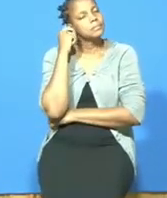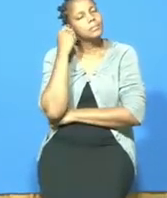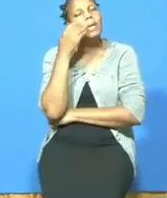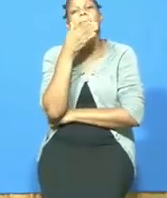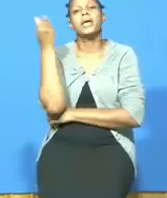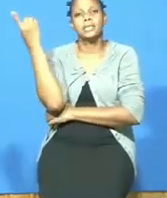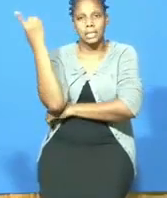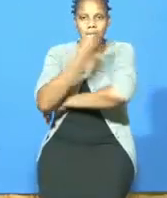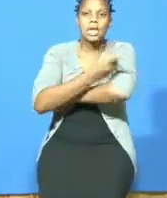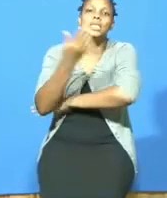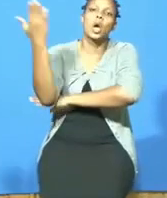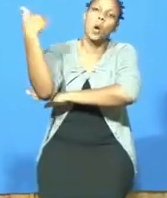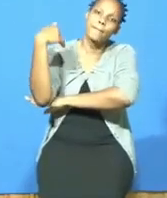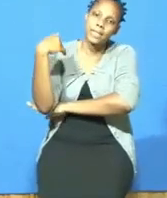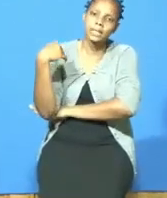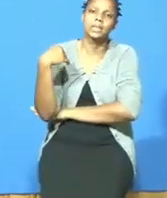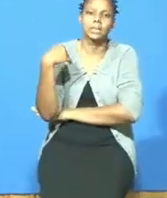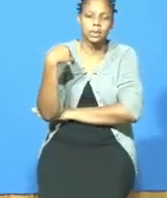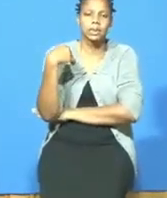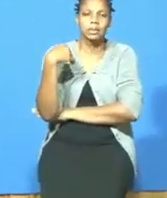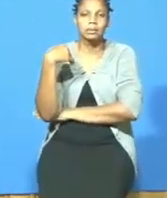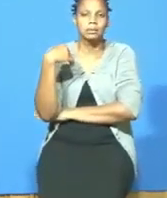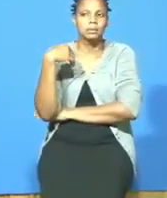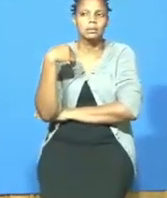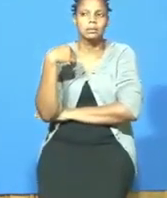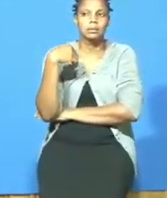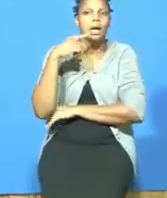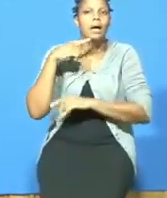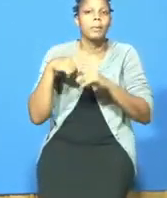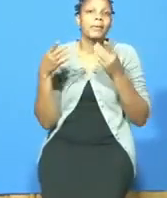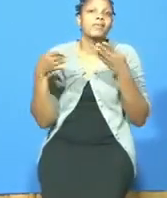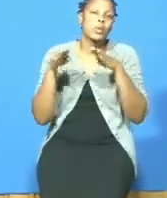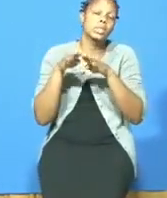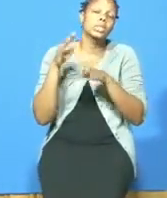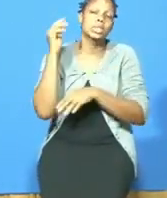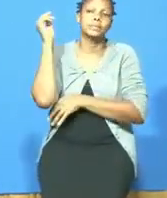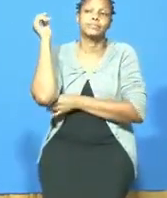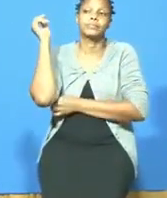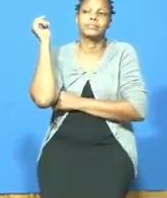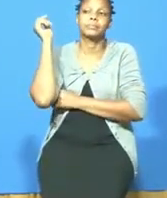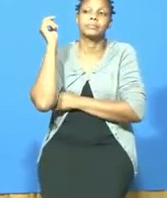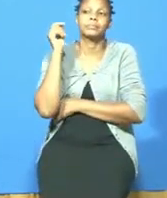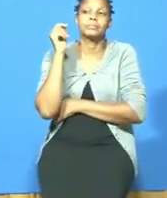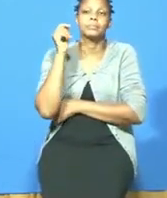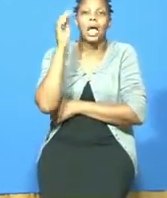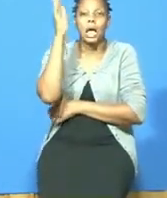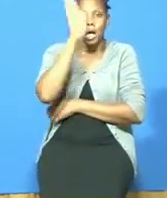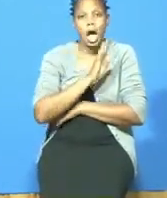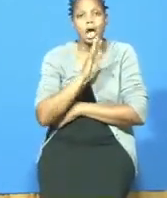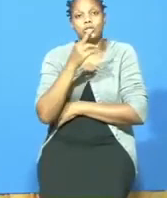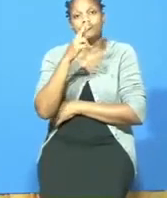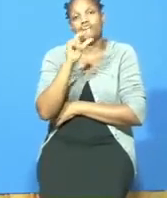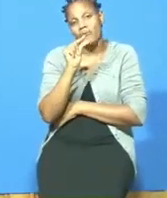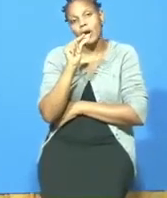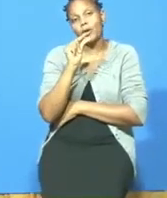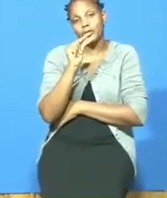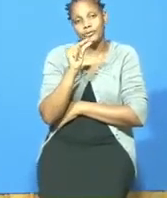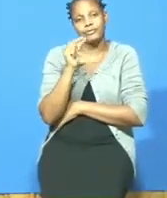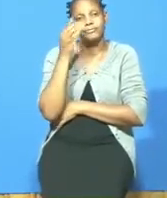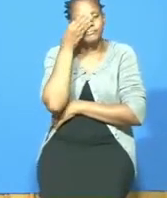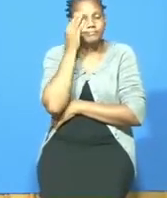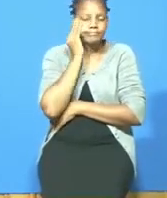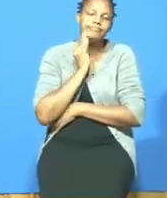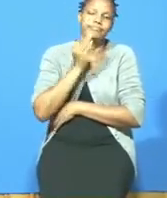Better days are coming, but I have to close. God's handkerchief. For the